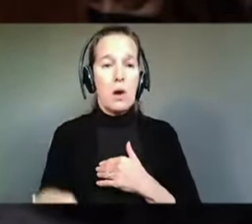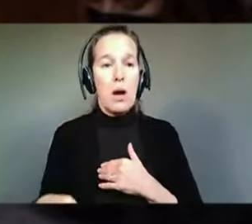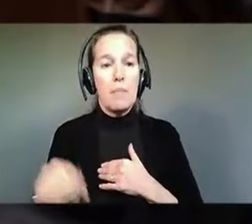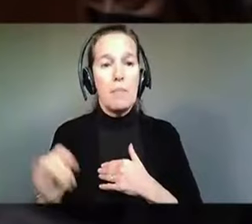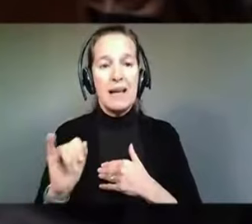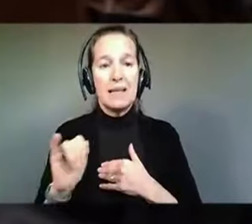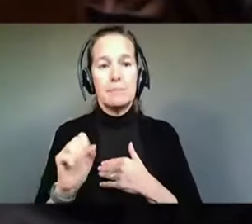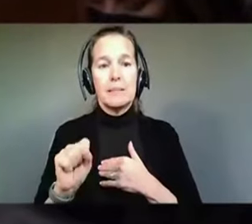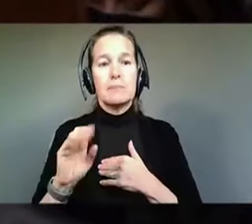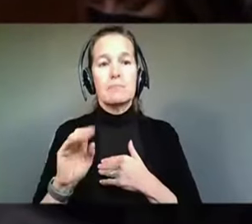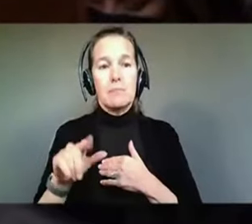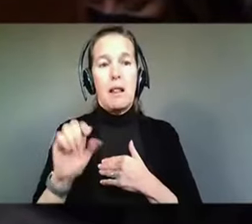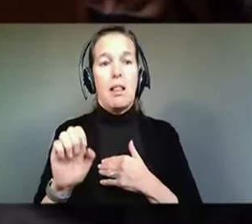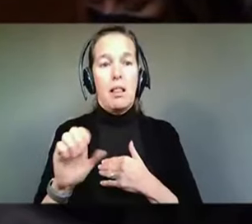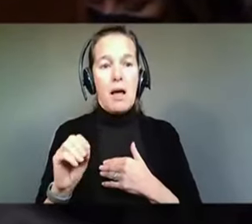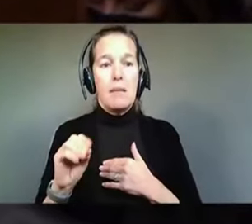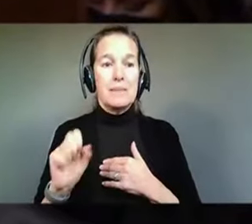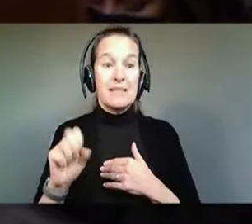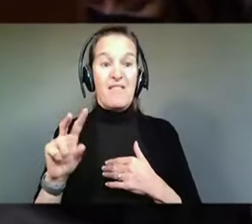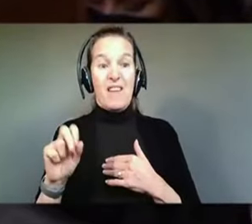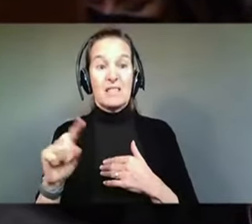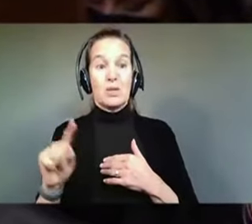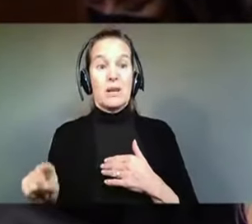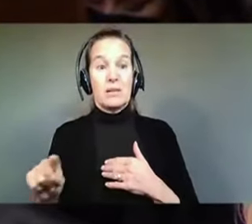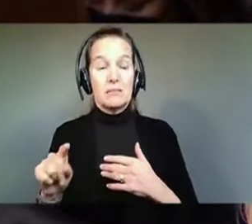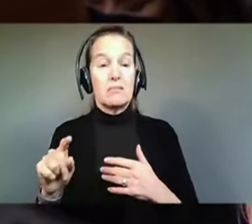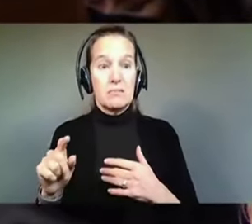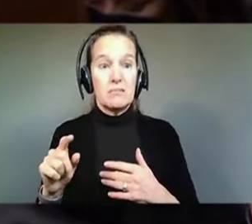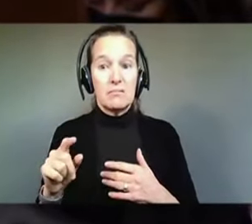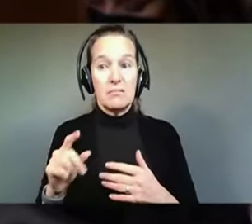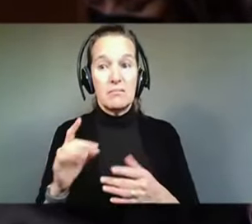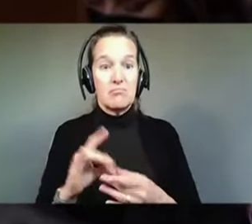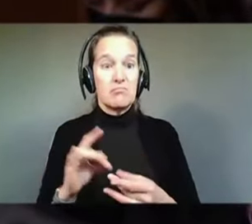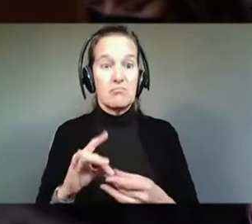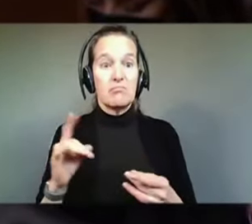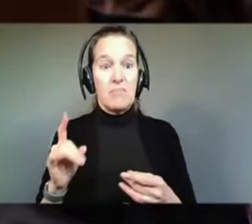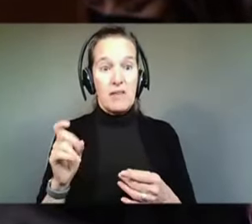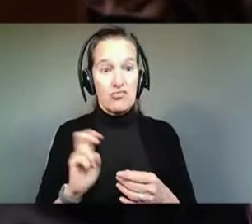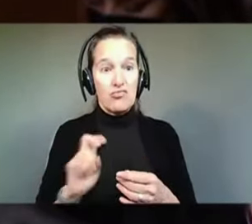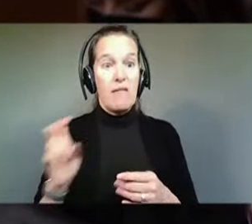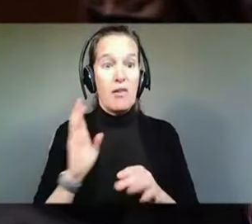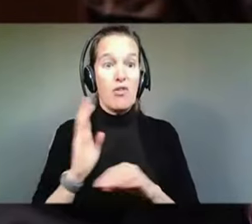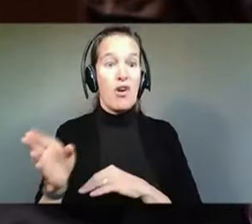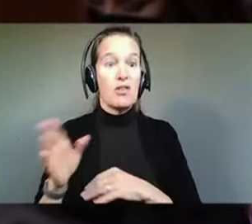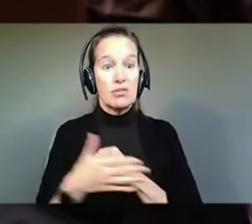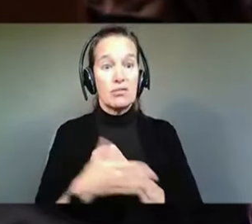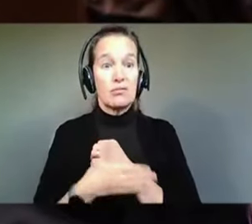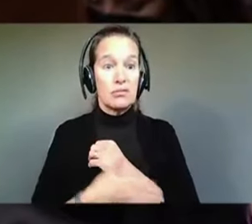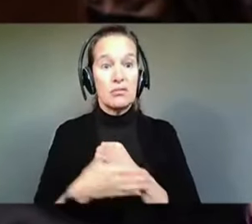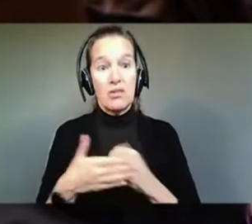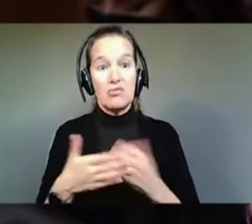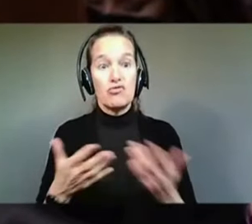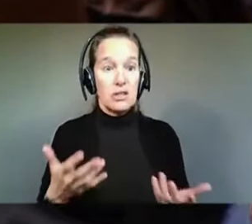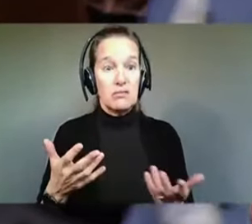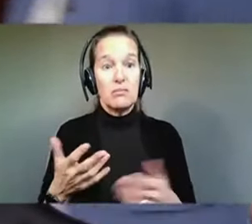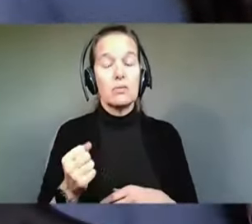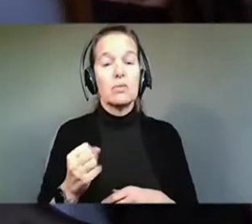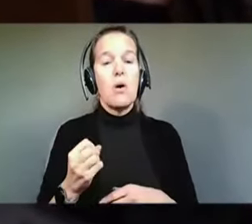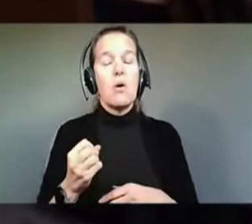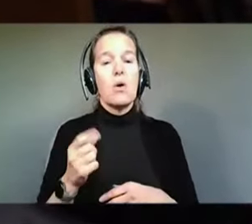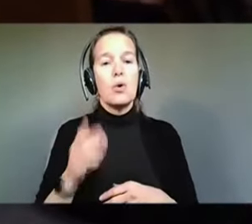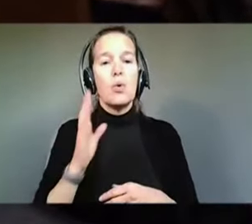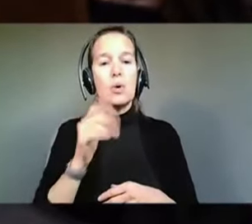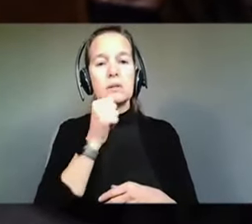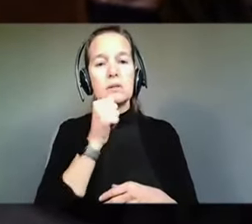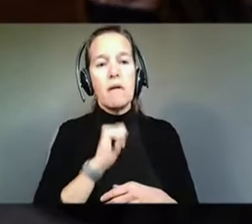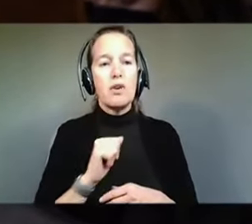testified, or as Ms. Vasquez traveling across the United States, or Ms. Heim here with family, you're gonna suffer a